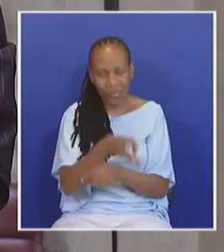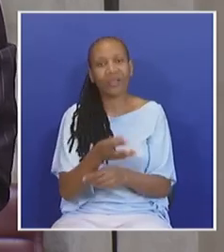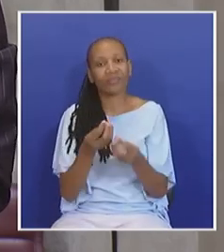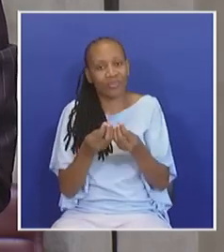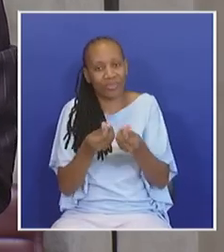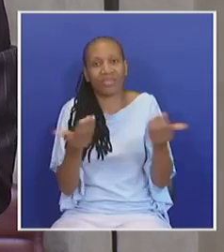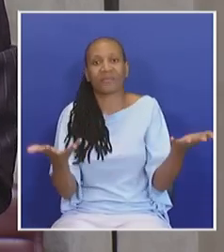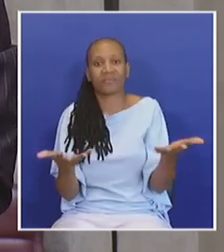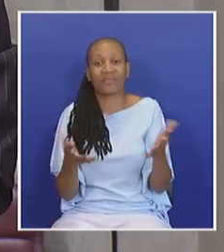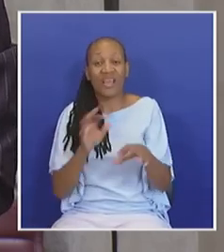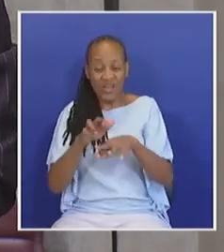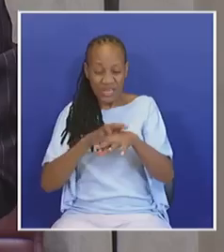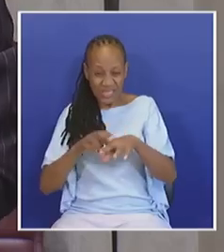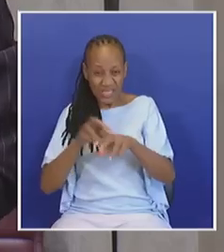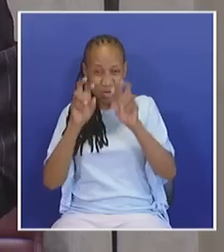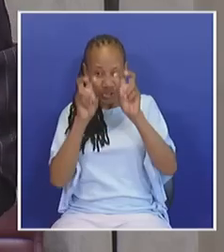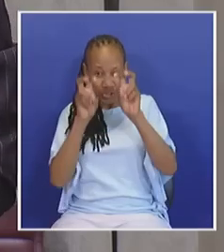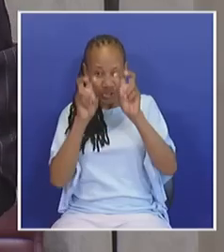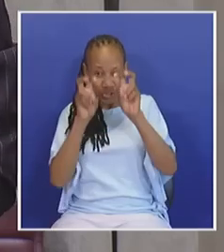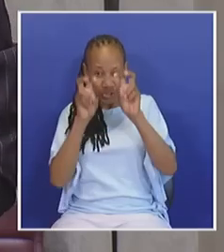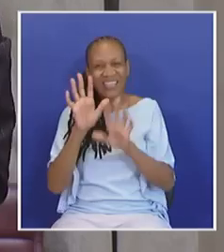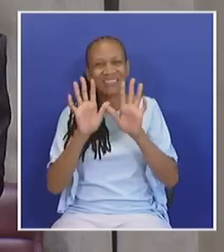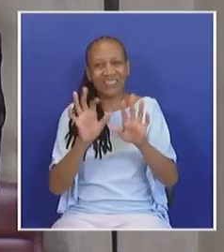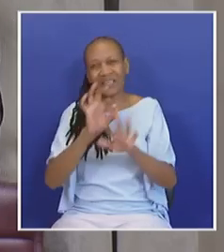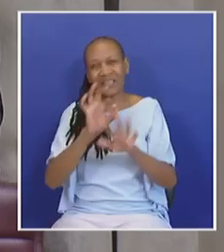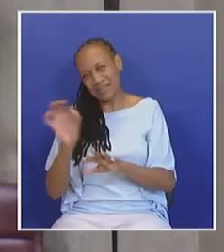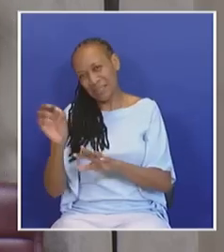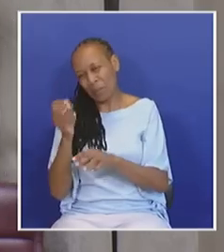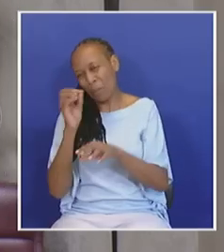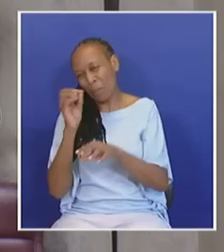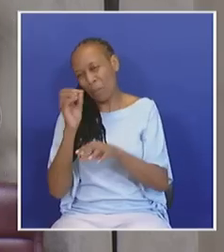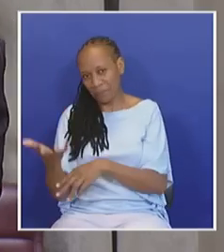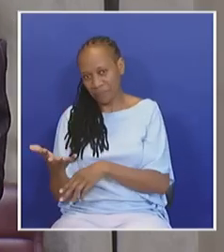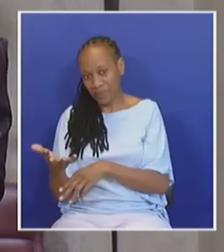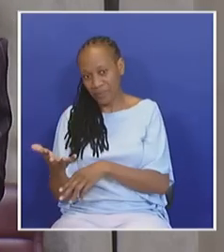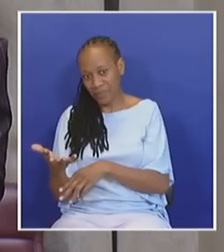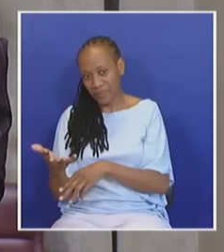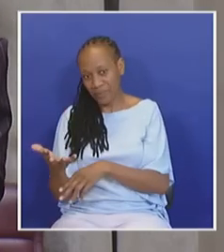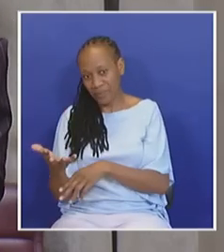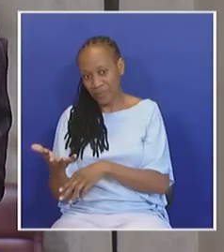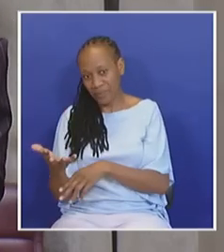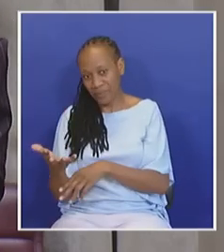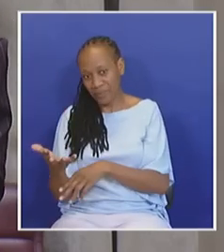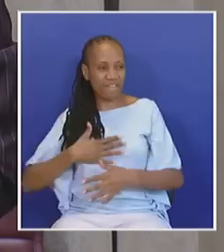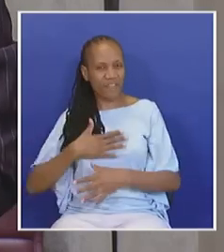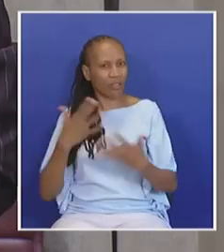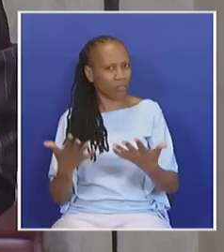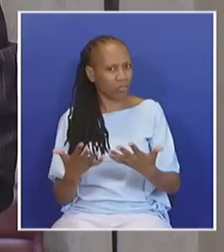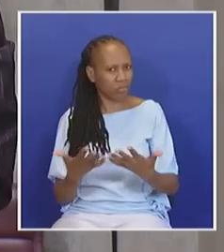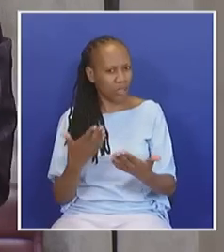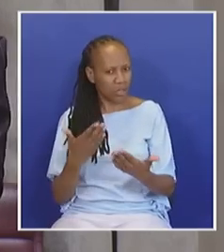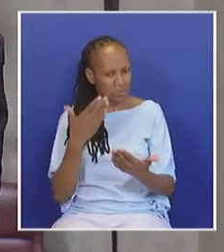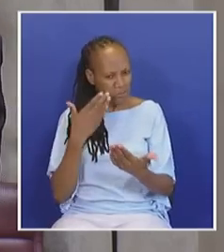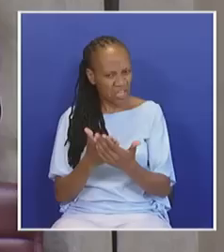the 10% of racial injustice that lies above the water, that society congratulates itself on identifying and avoiding when it